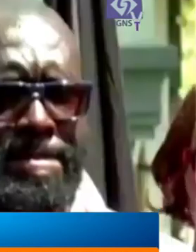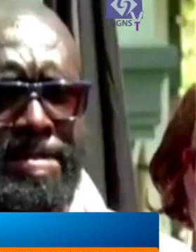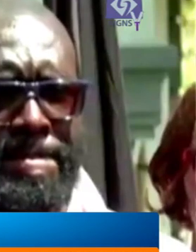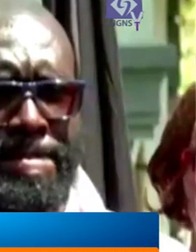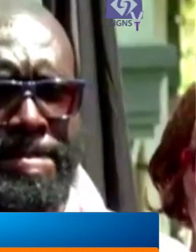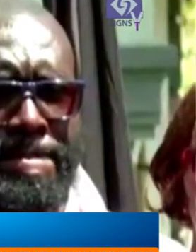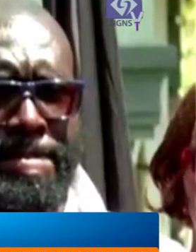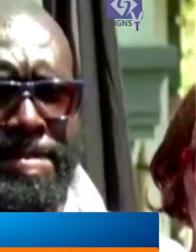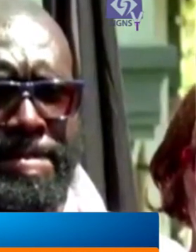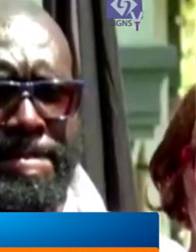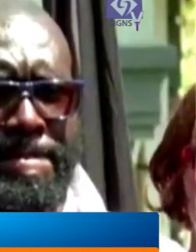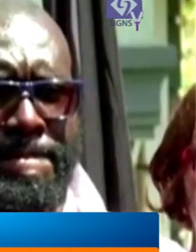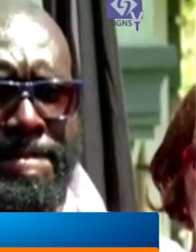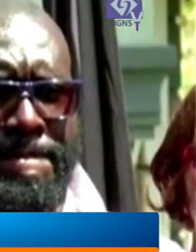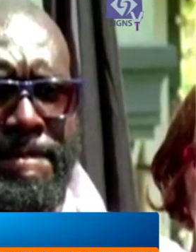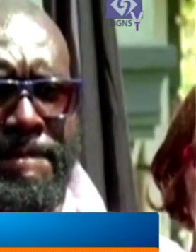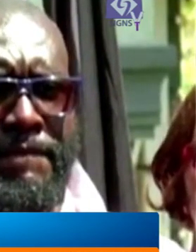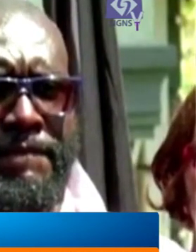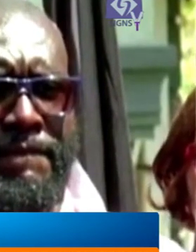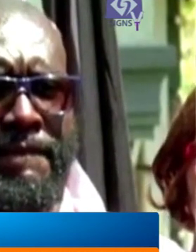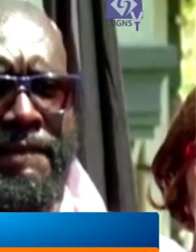living. Just go to